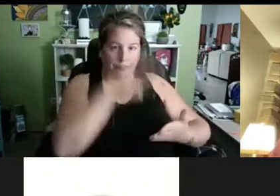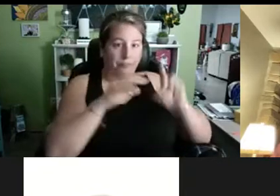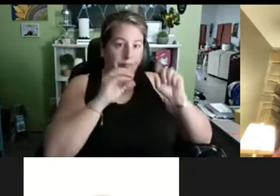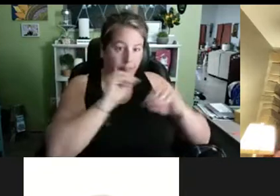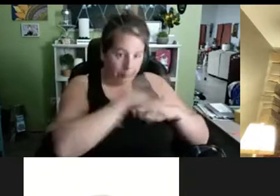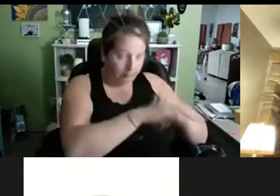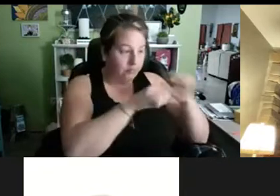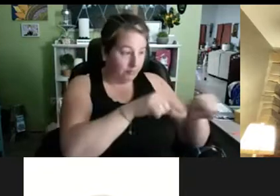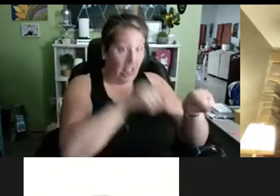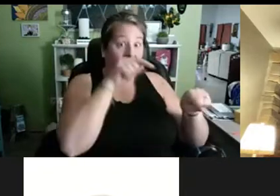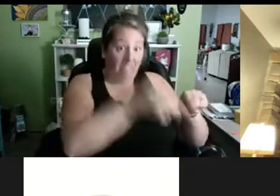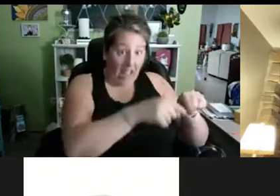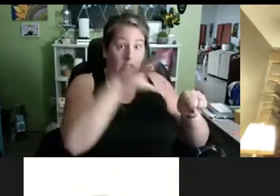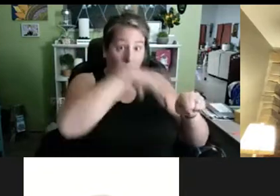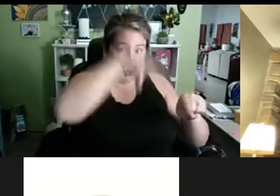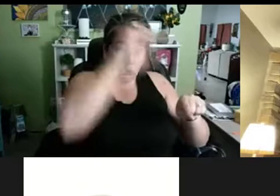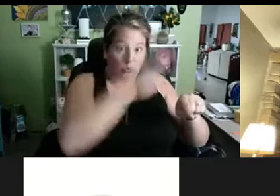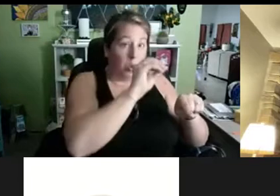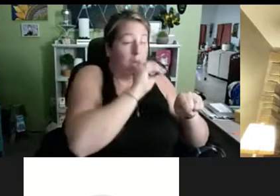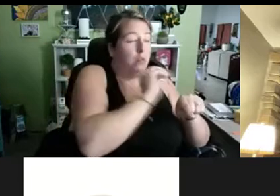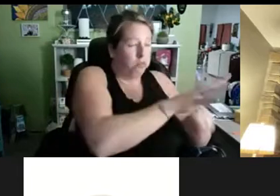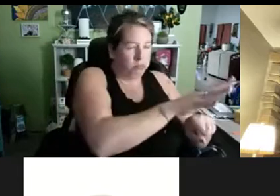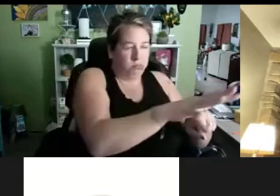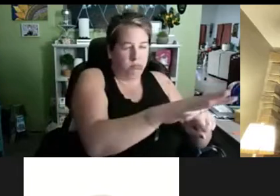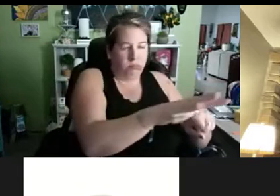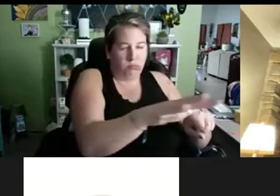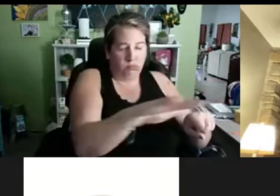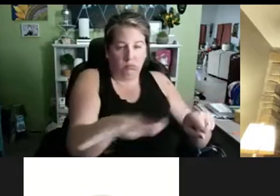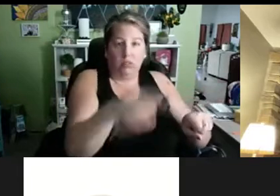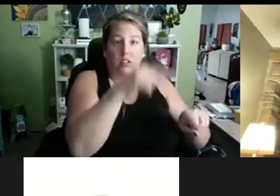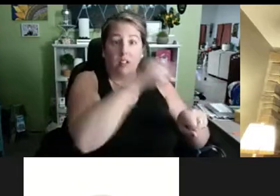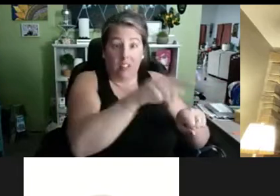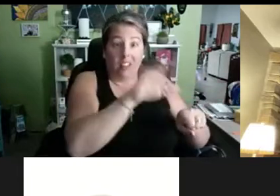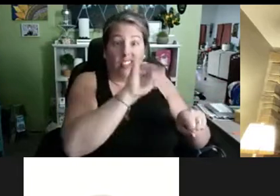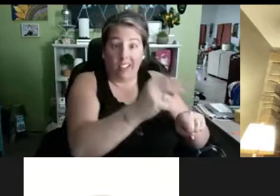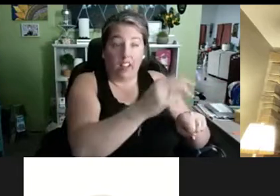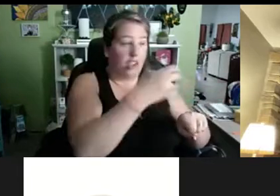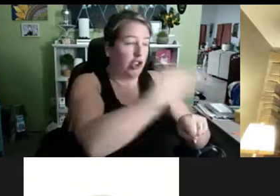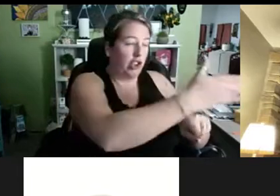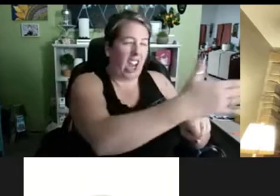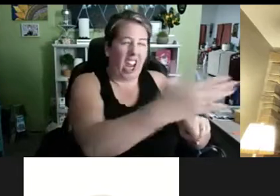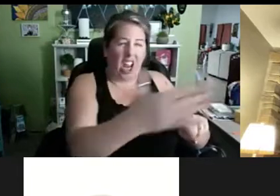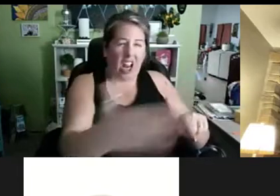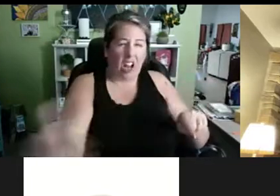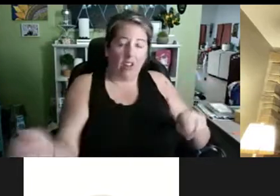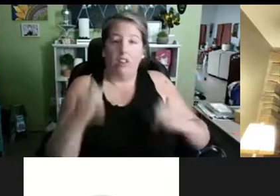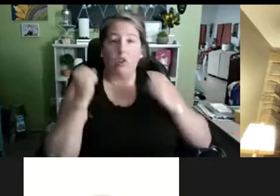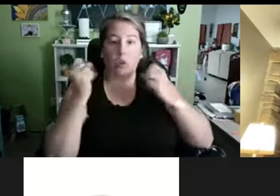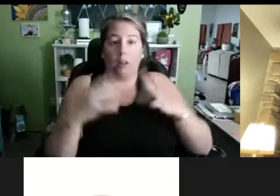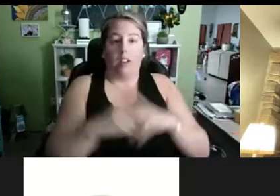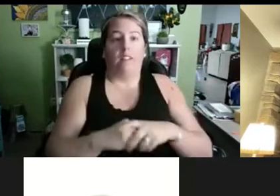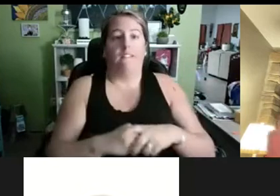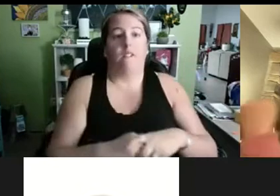you could put in different videos, like Scentsy videos. You could do from